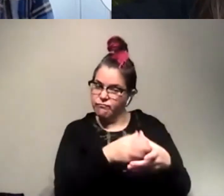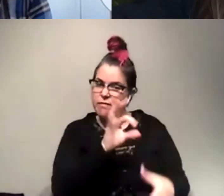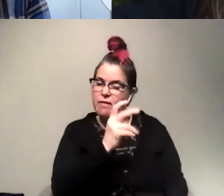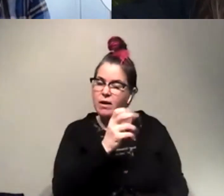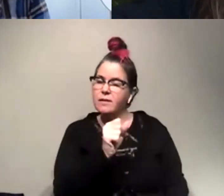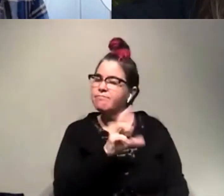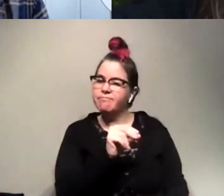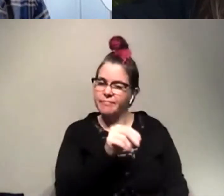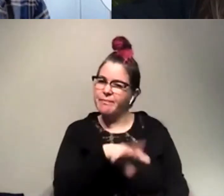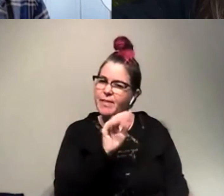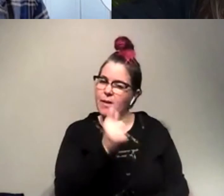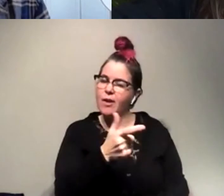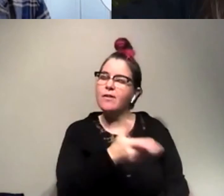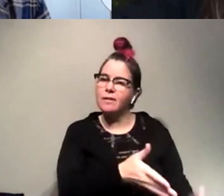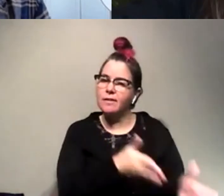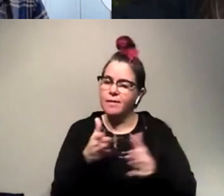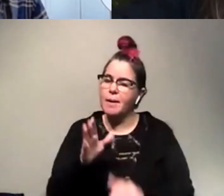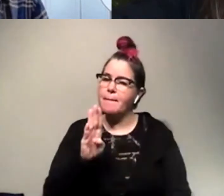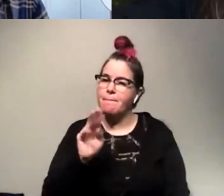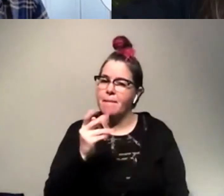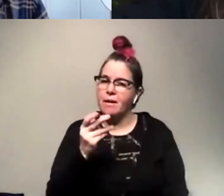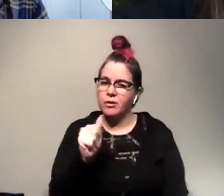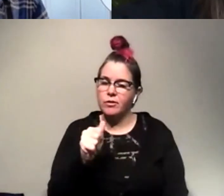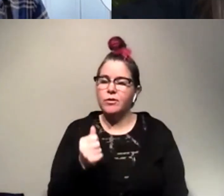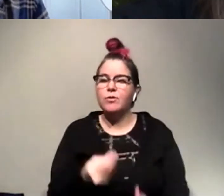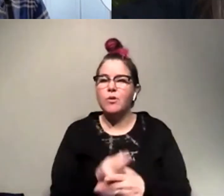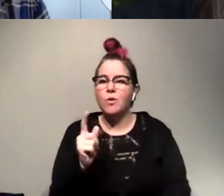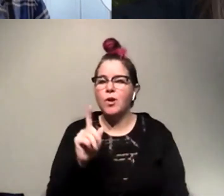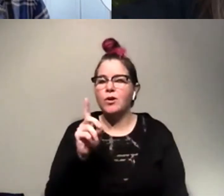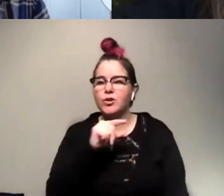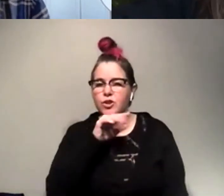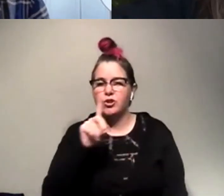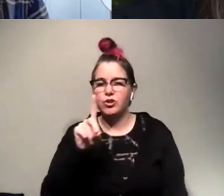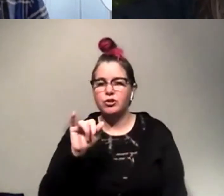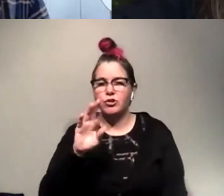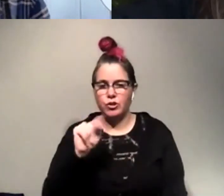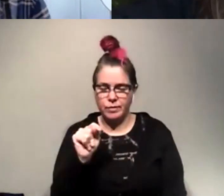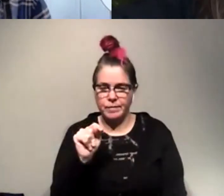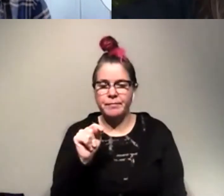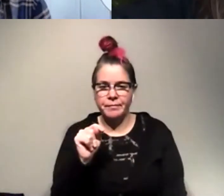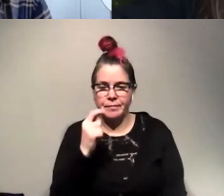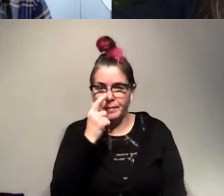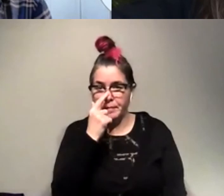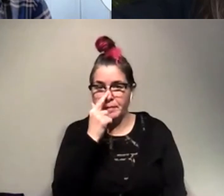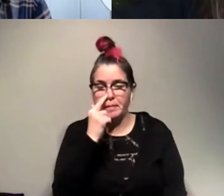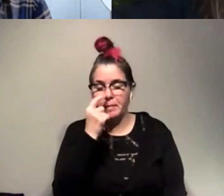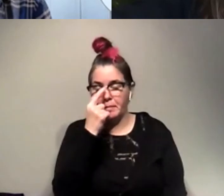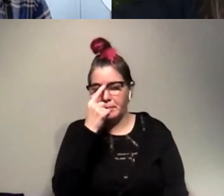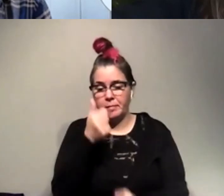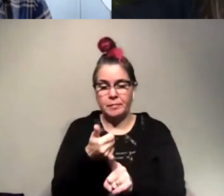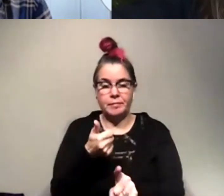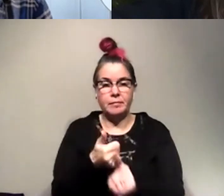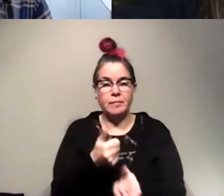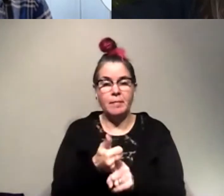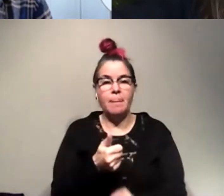bacteria, and they grow in the dirt. And Streptomyces are